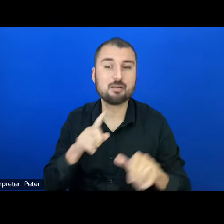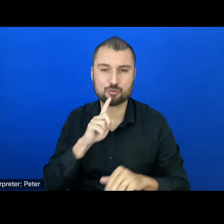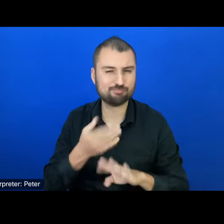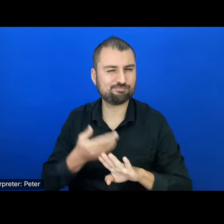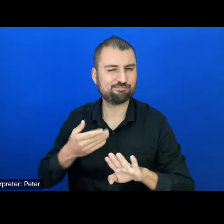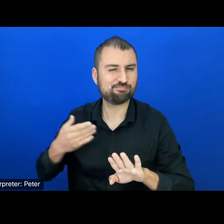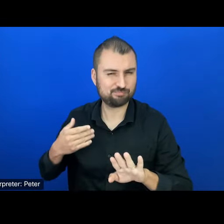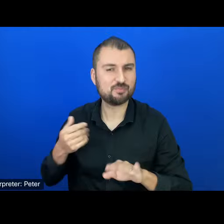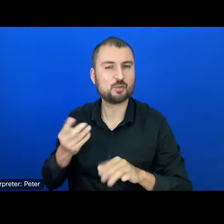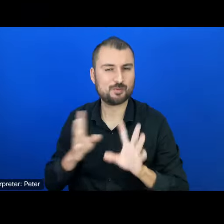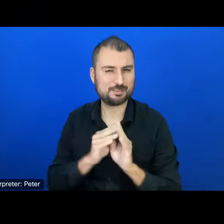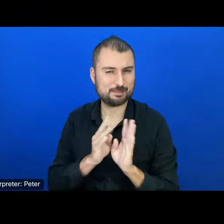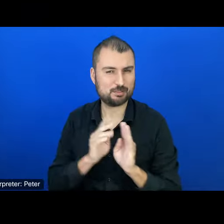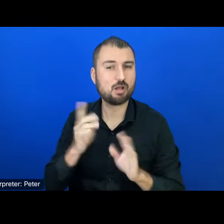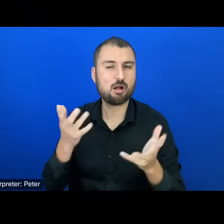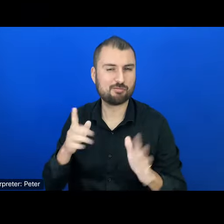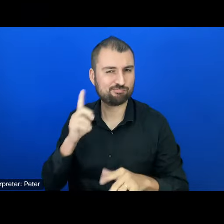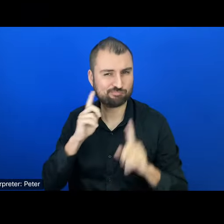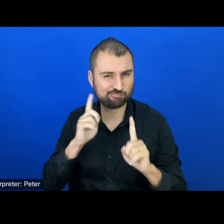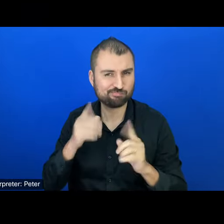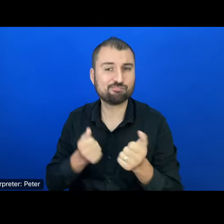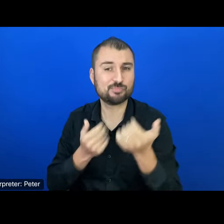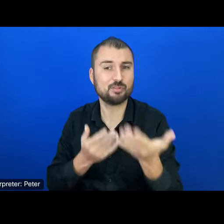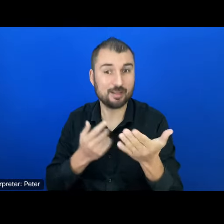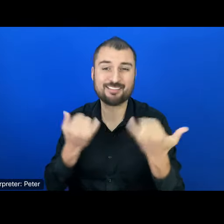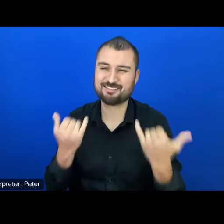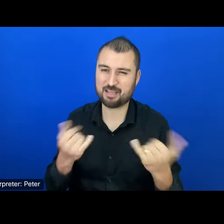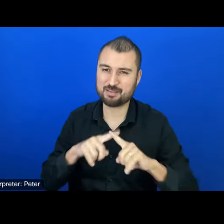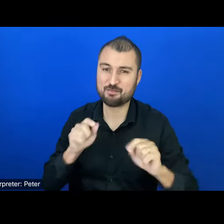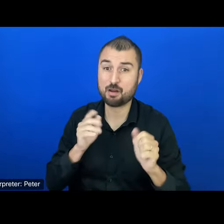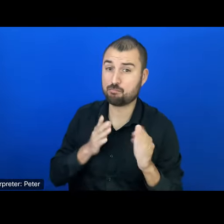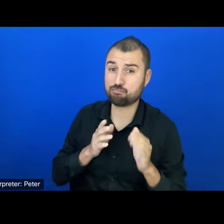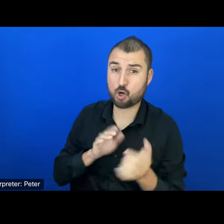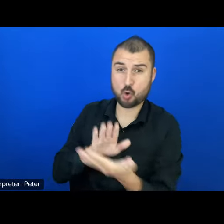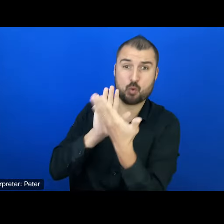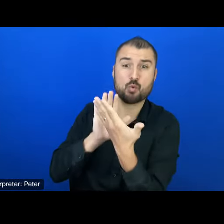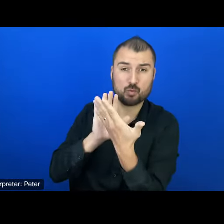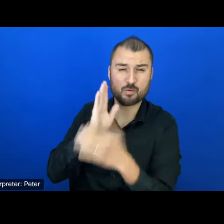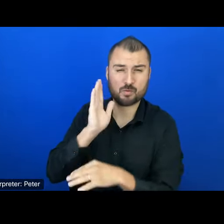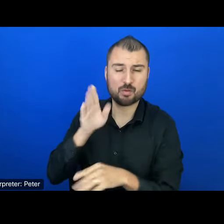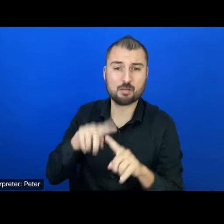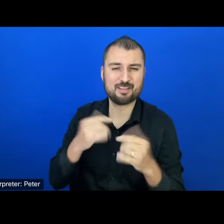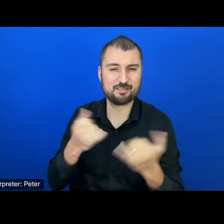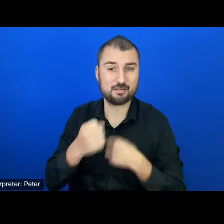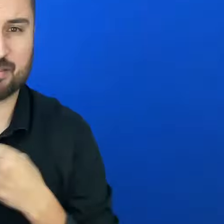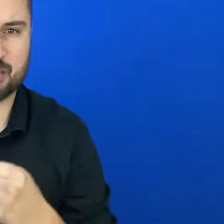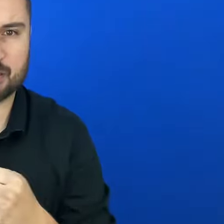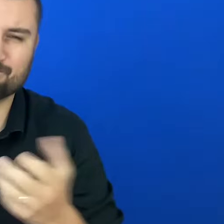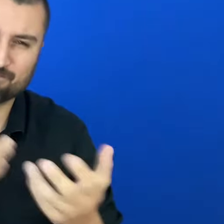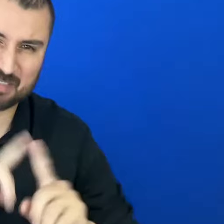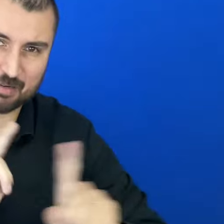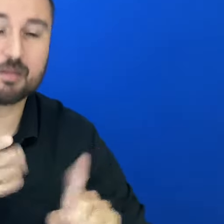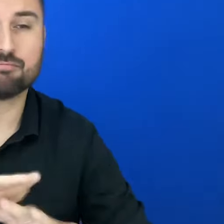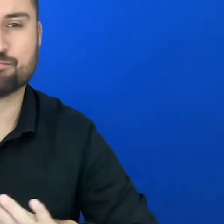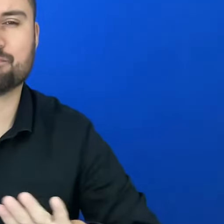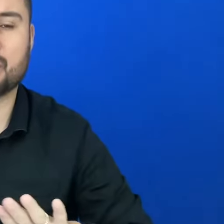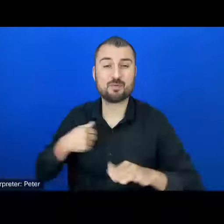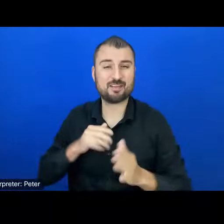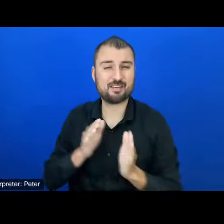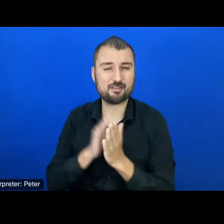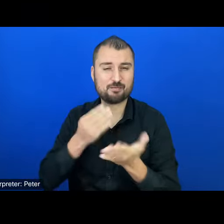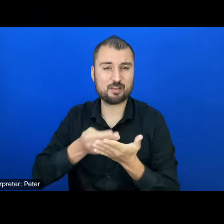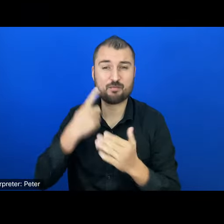past couple sessions. We are taking a little bit different approach, though, however, with this year. Prior years, we've asked for funding to replace the